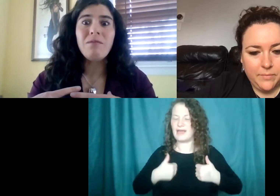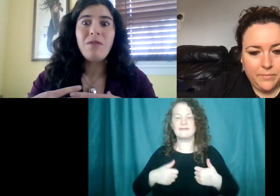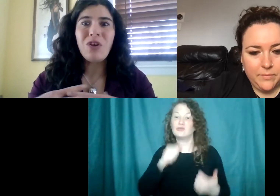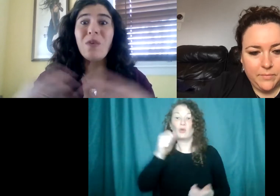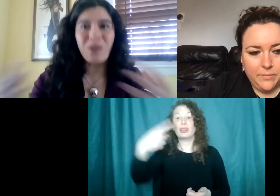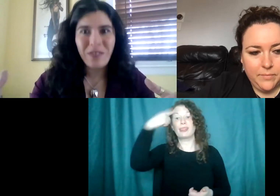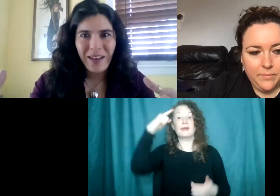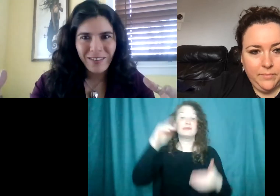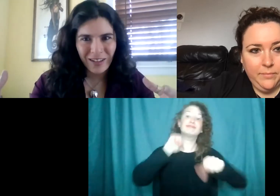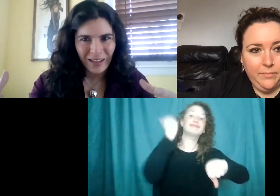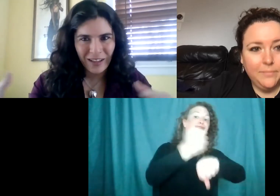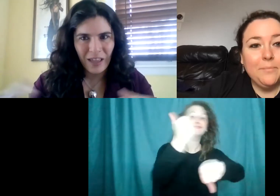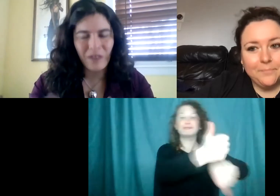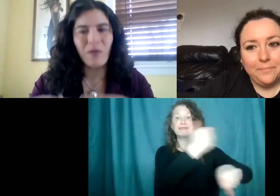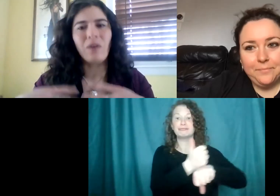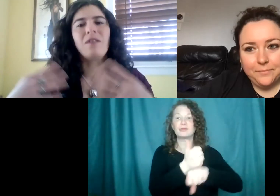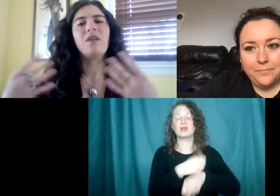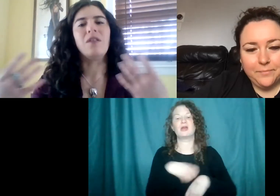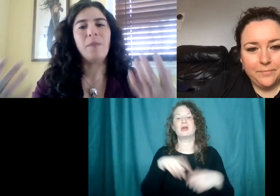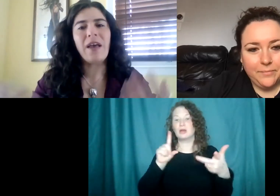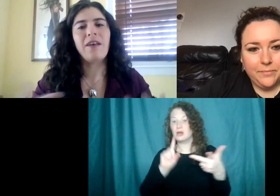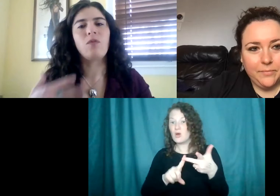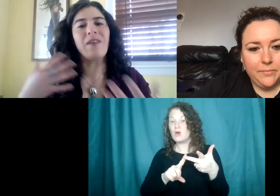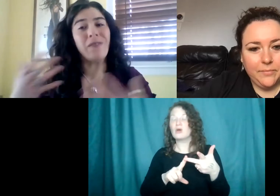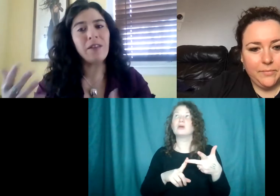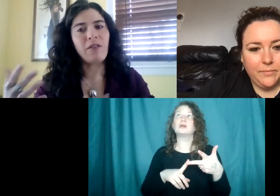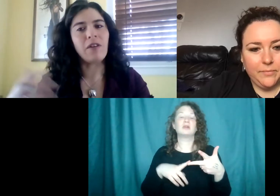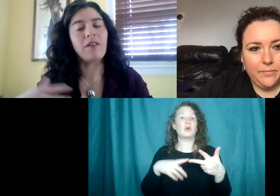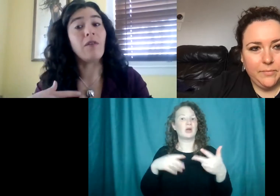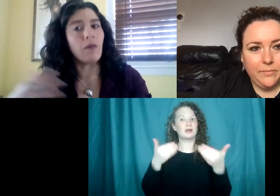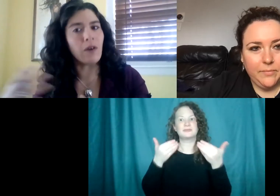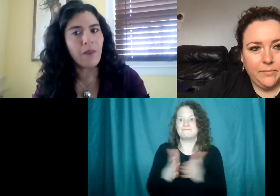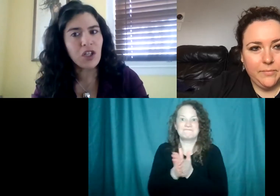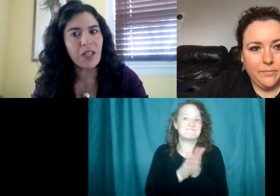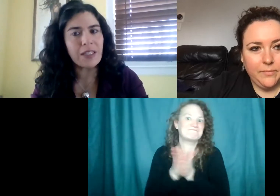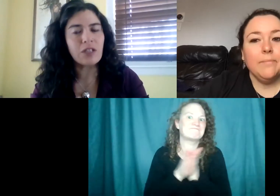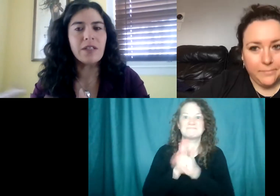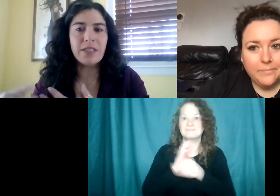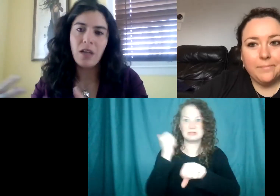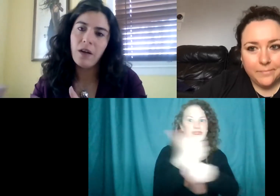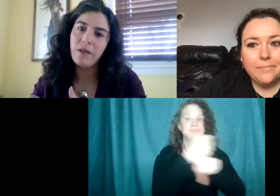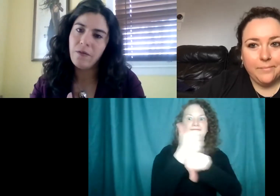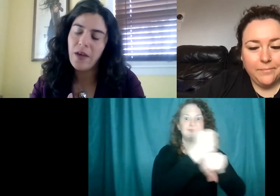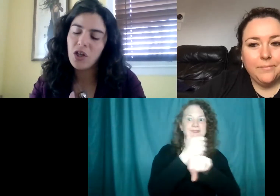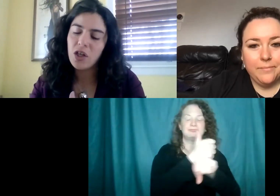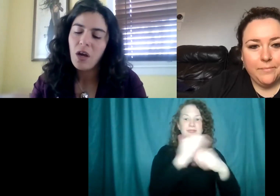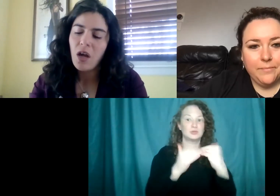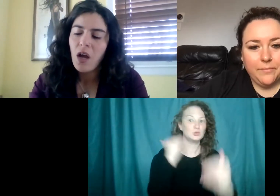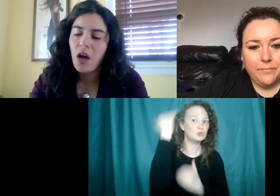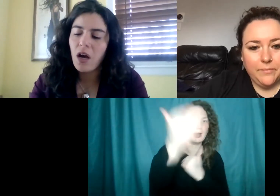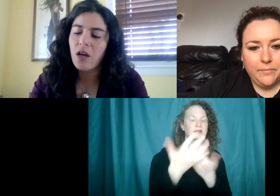do it too enthusiastically, like folks in the past, we have histories of overfishing certain stocks of